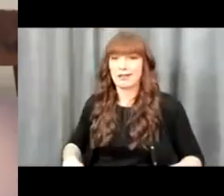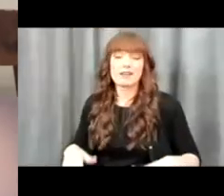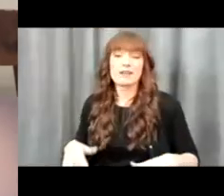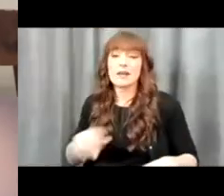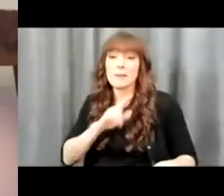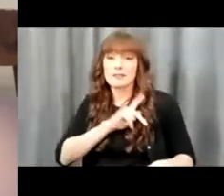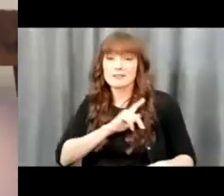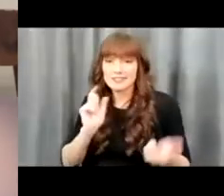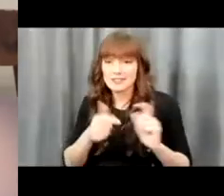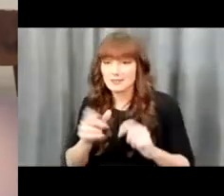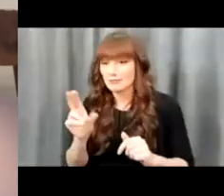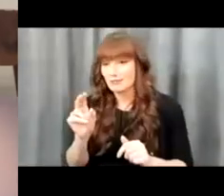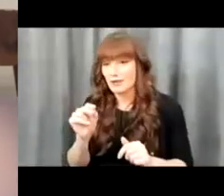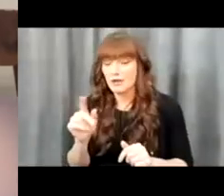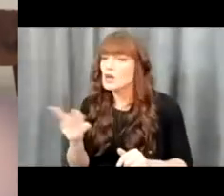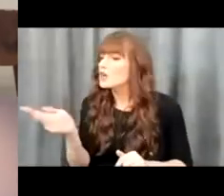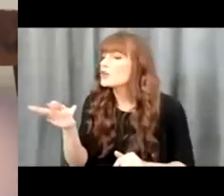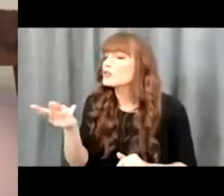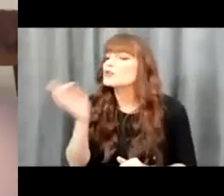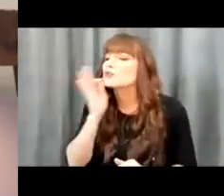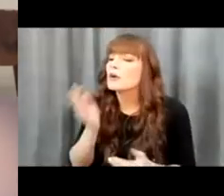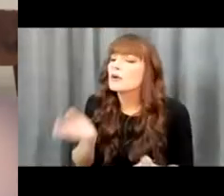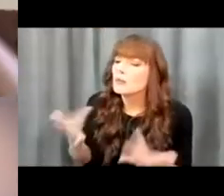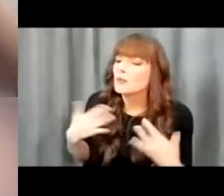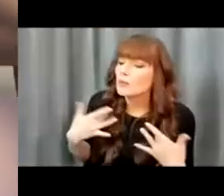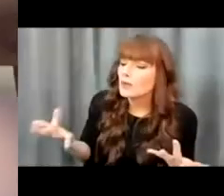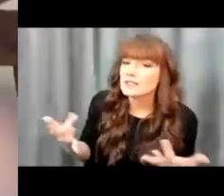demeanor. You two smoking or what?